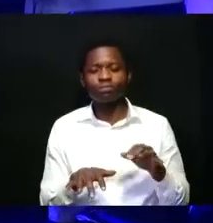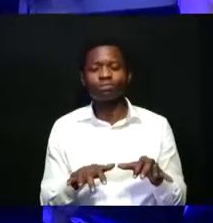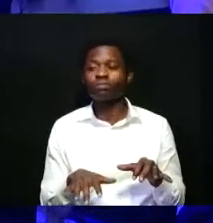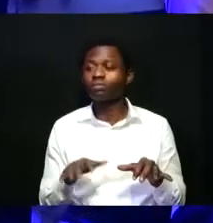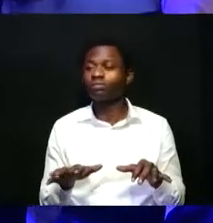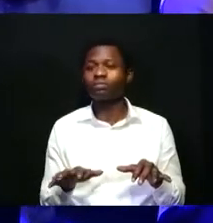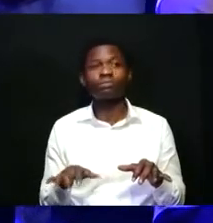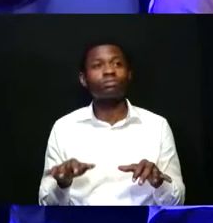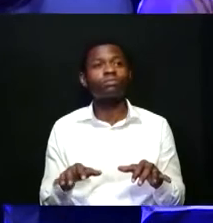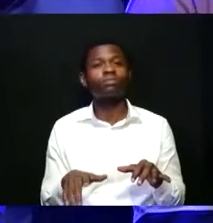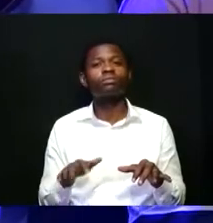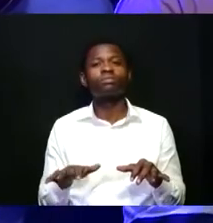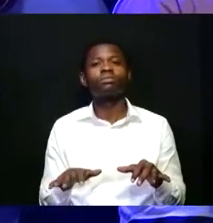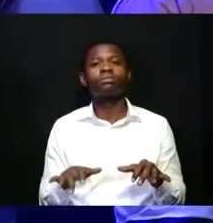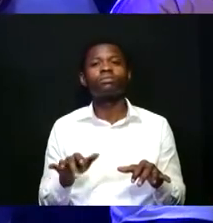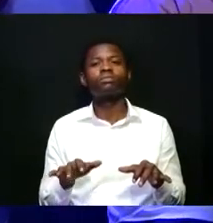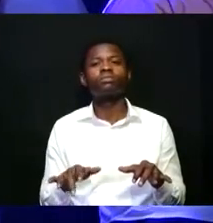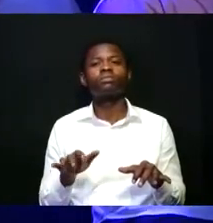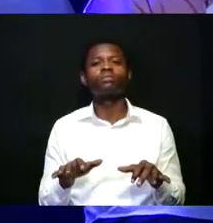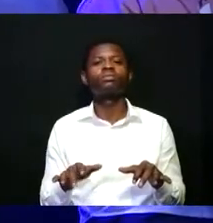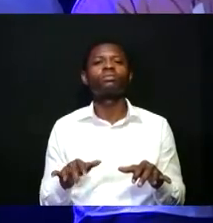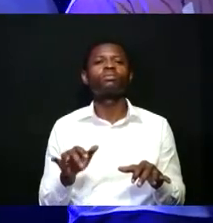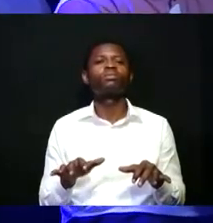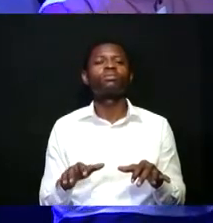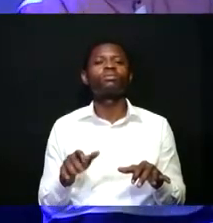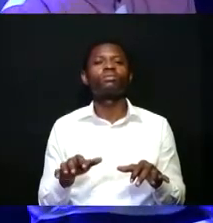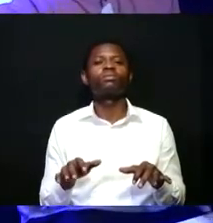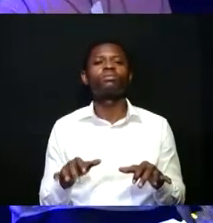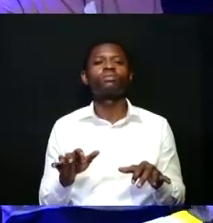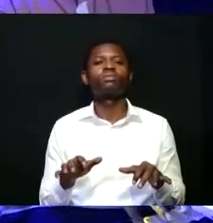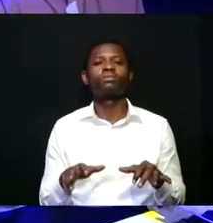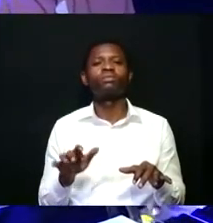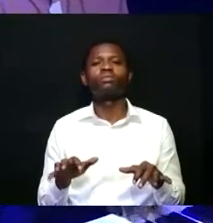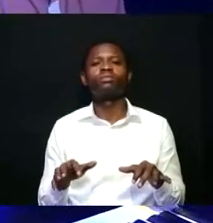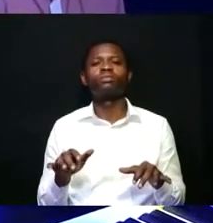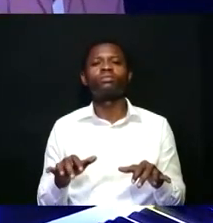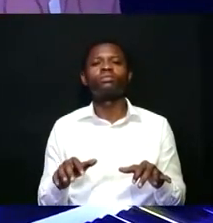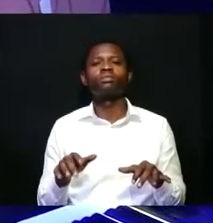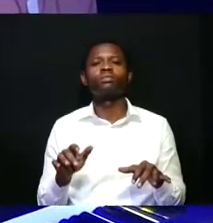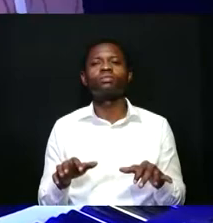Thank you.